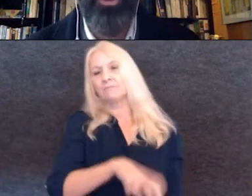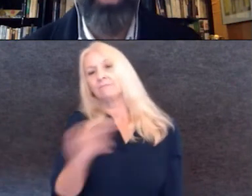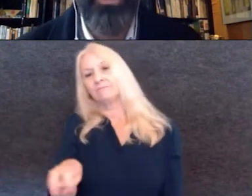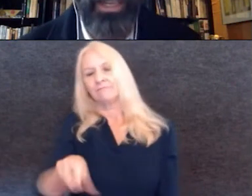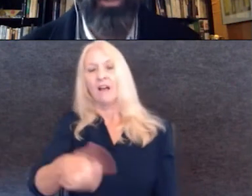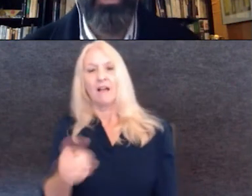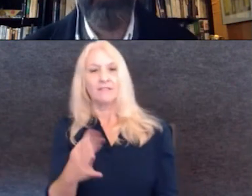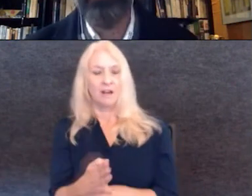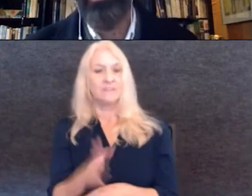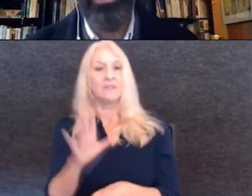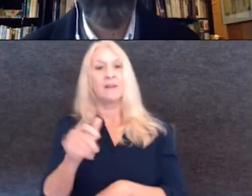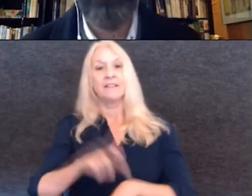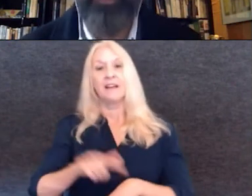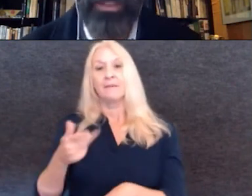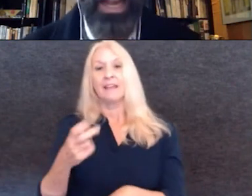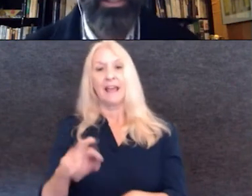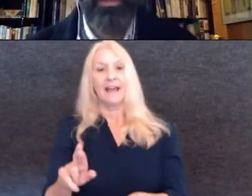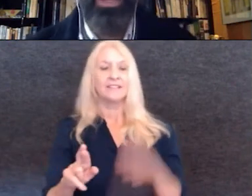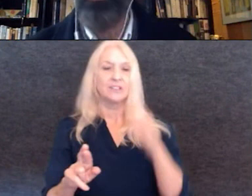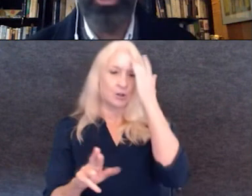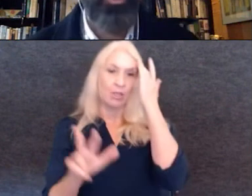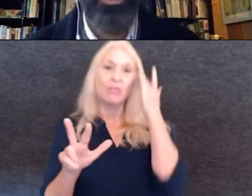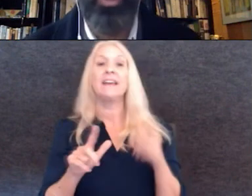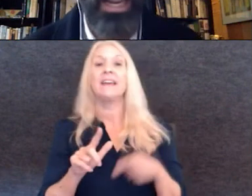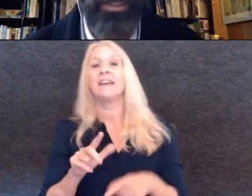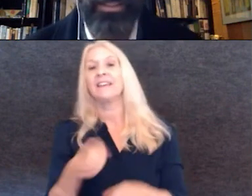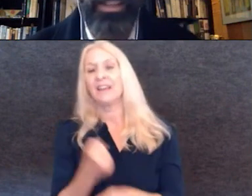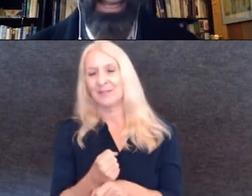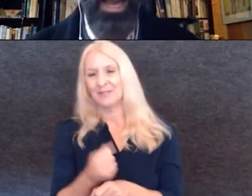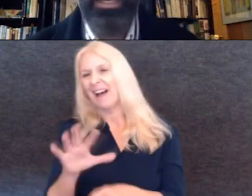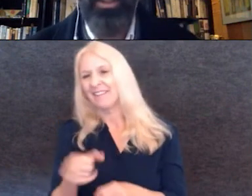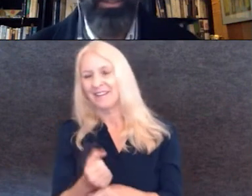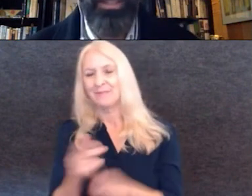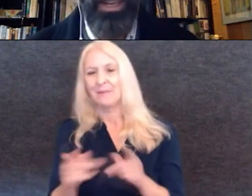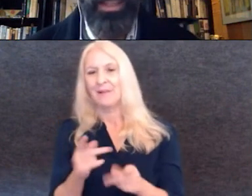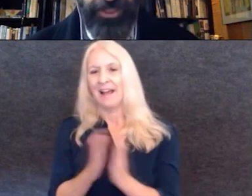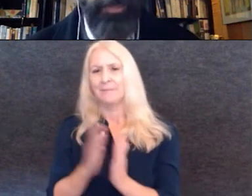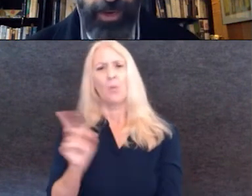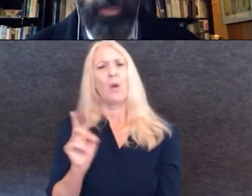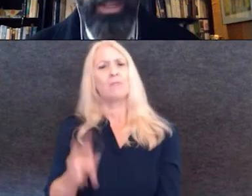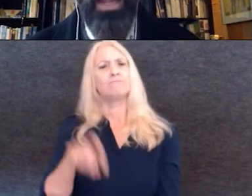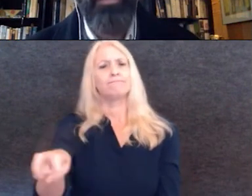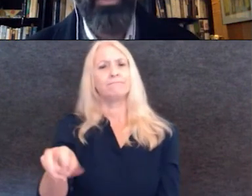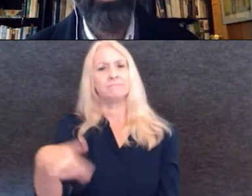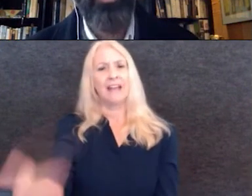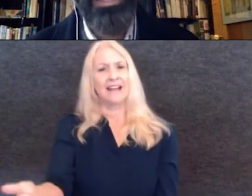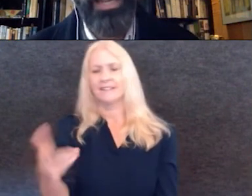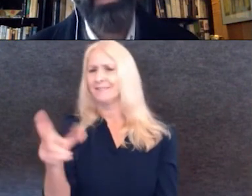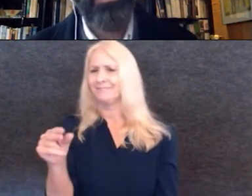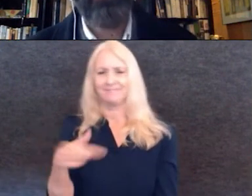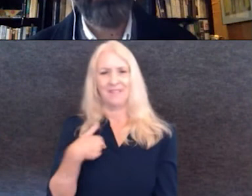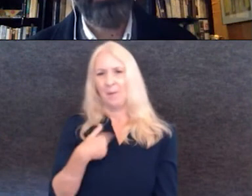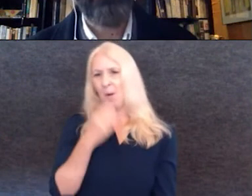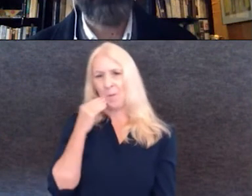my third year at Gensler, my phone started ringing with my friends asking me, where are you going to go next? And I told them, I said, this is my home. Because from the